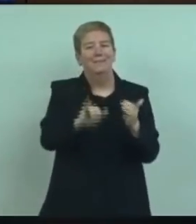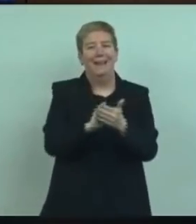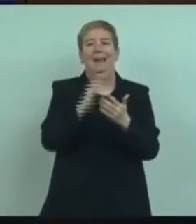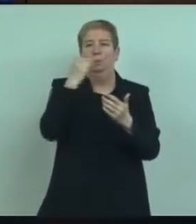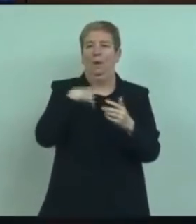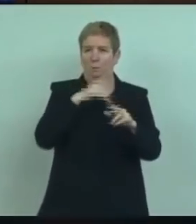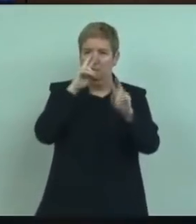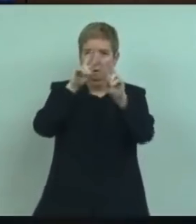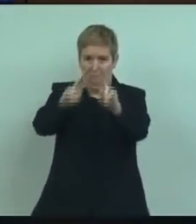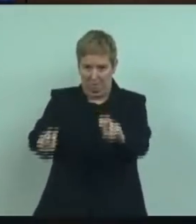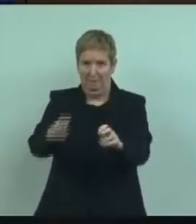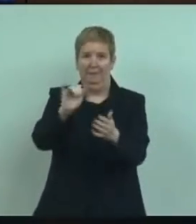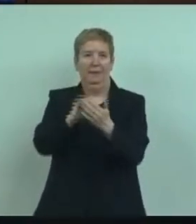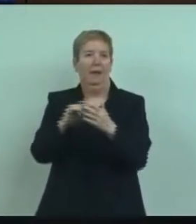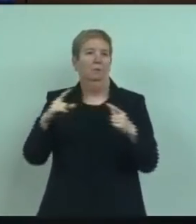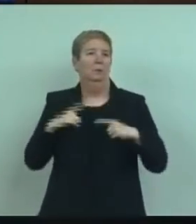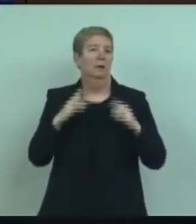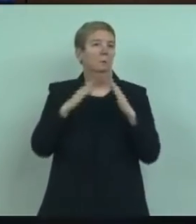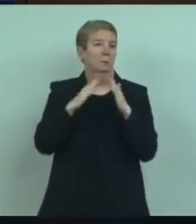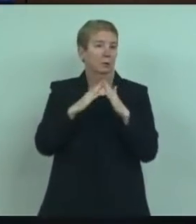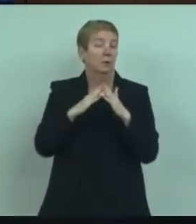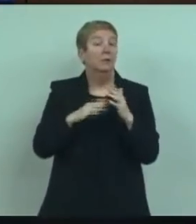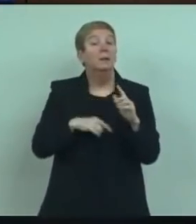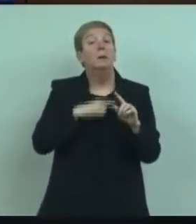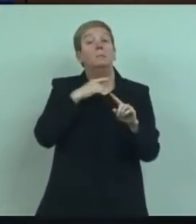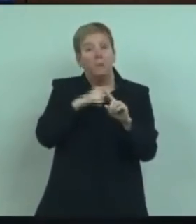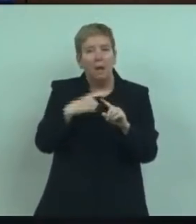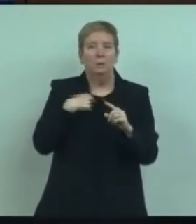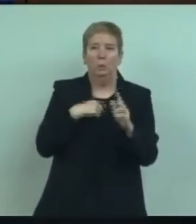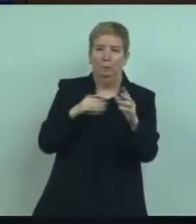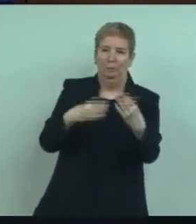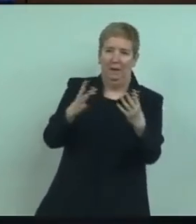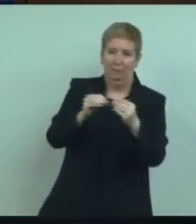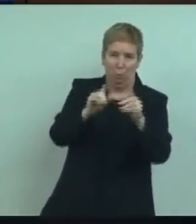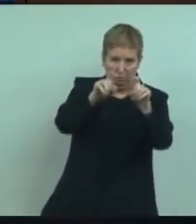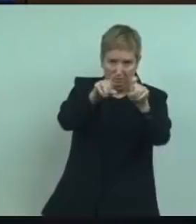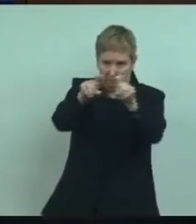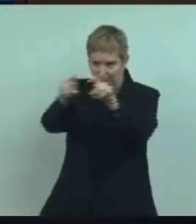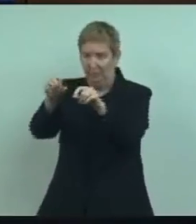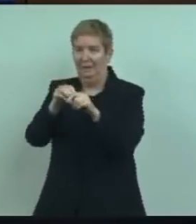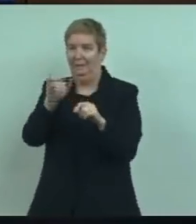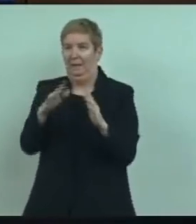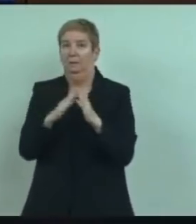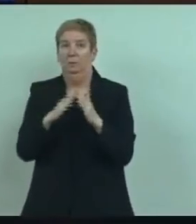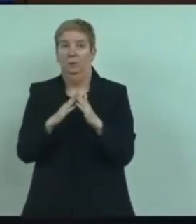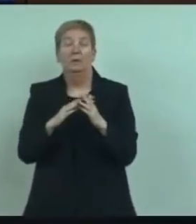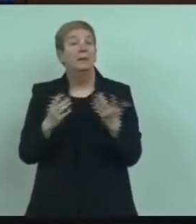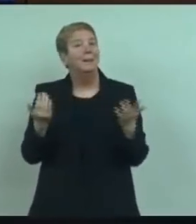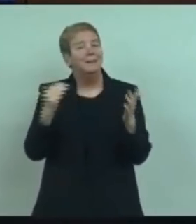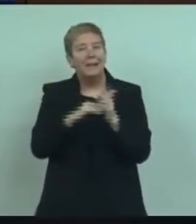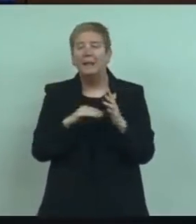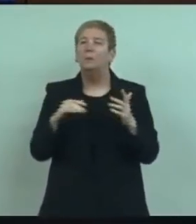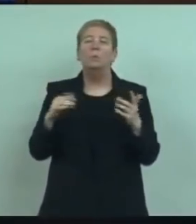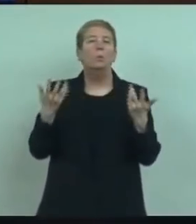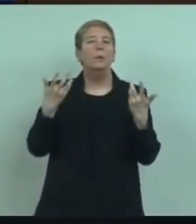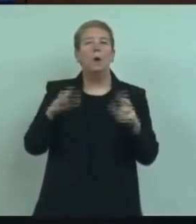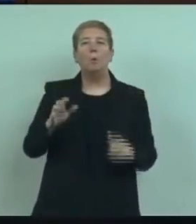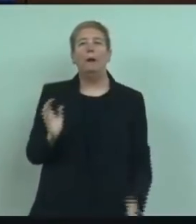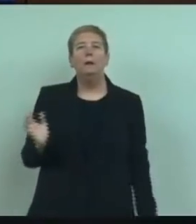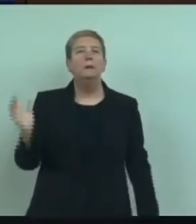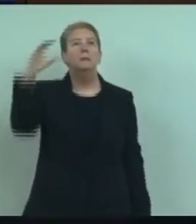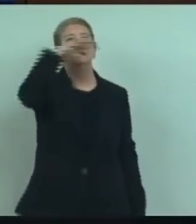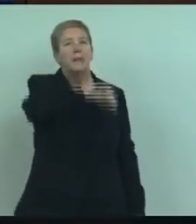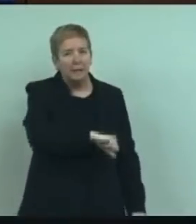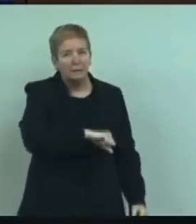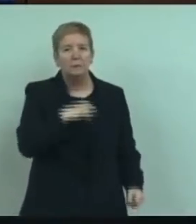powerful information, and we're providing testing to those facilities so that we know unequivocally. We don't want to guess. We want to make sure